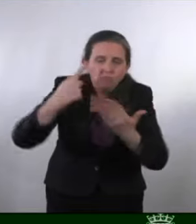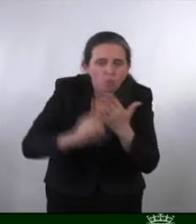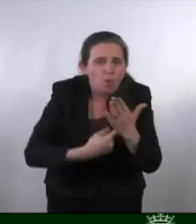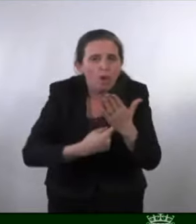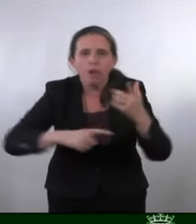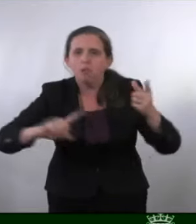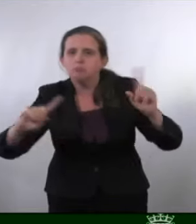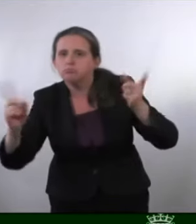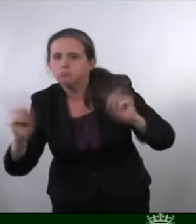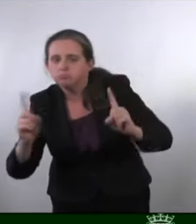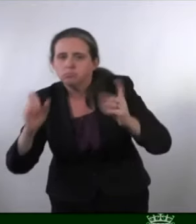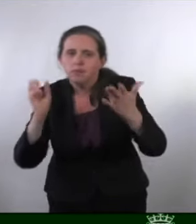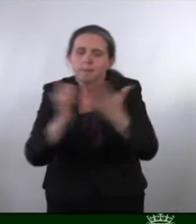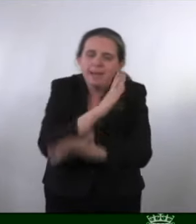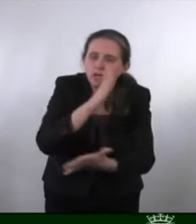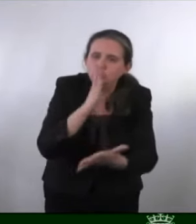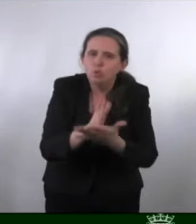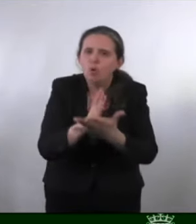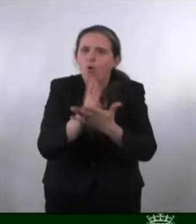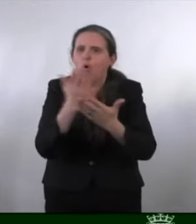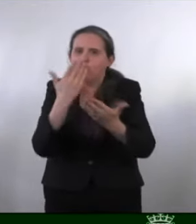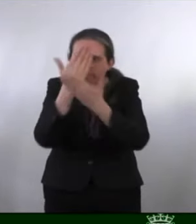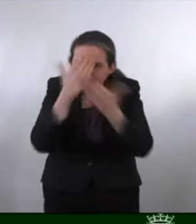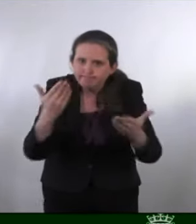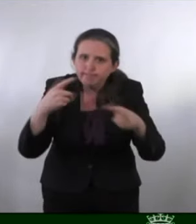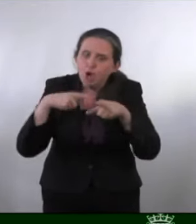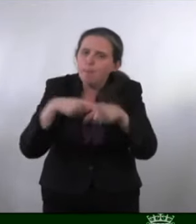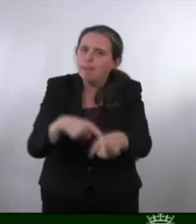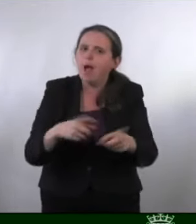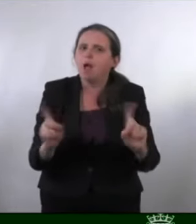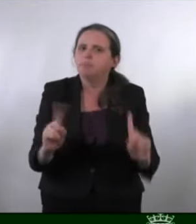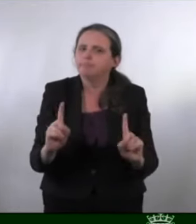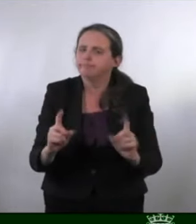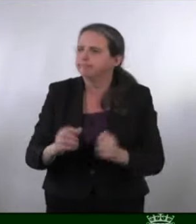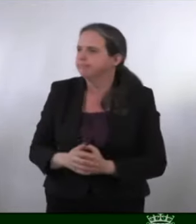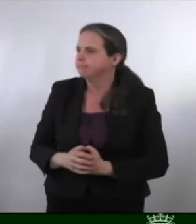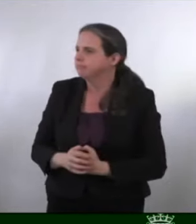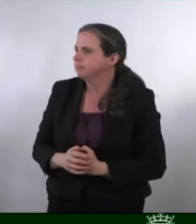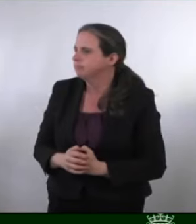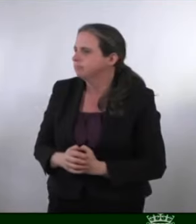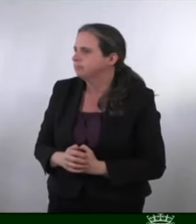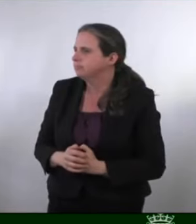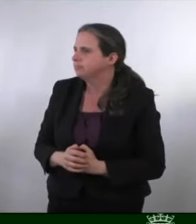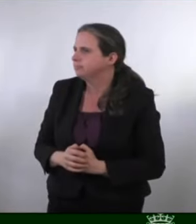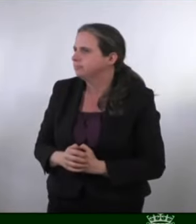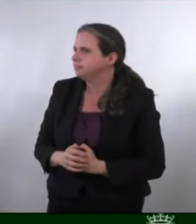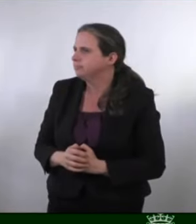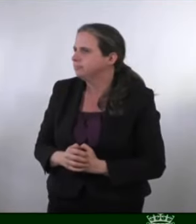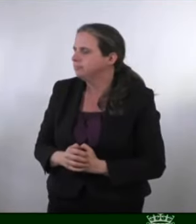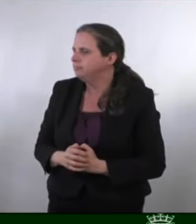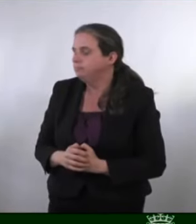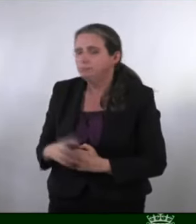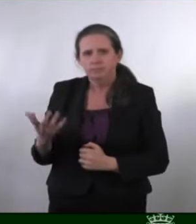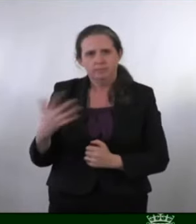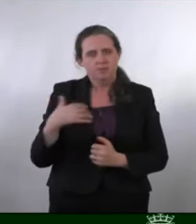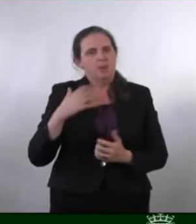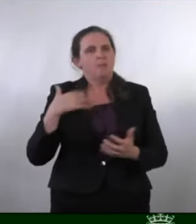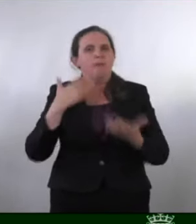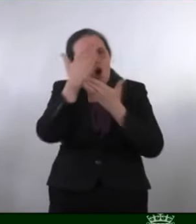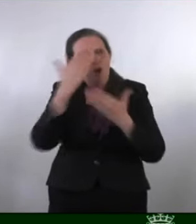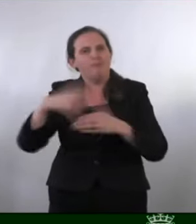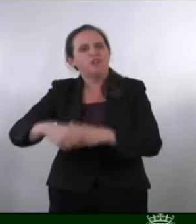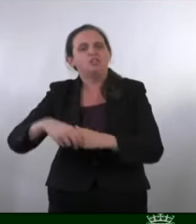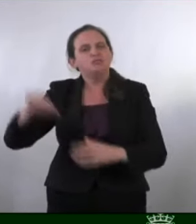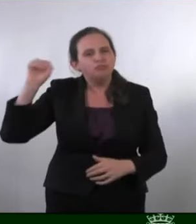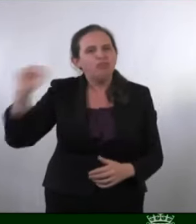the strategy and the need now just as we can see the light at the end of the tunnel. Now is the moment